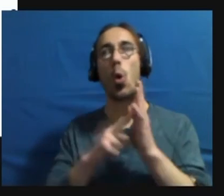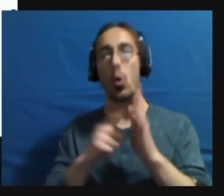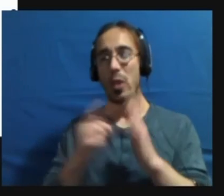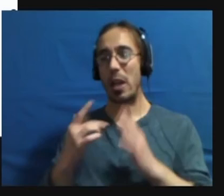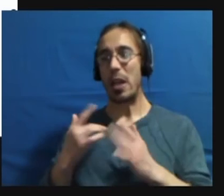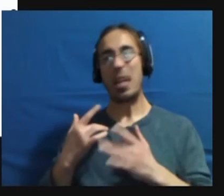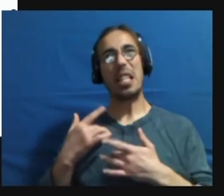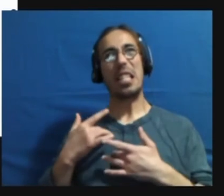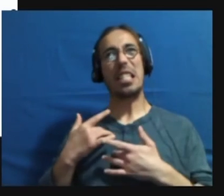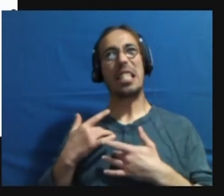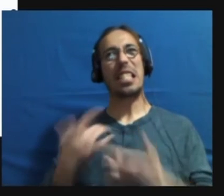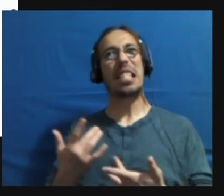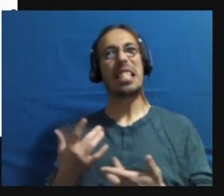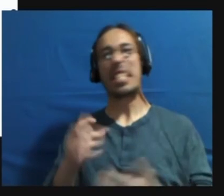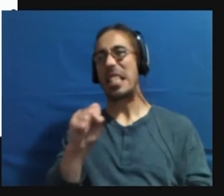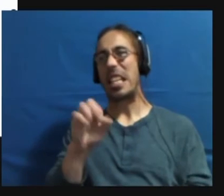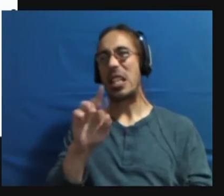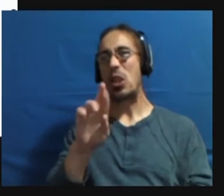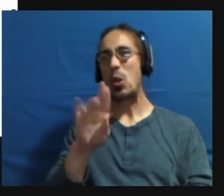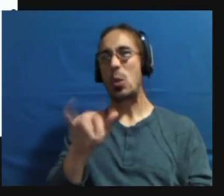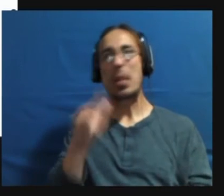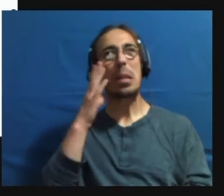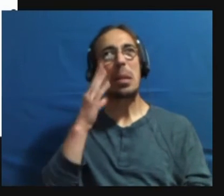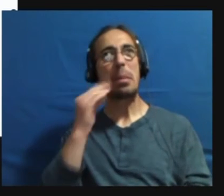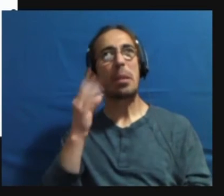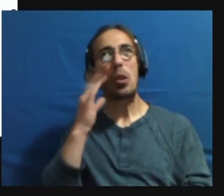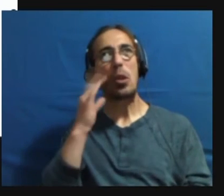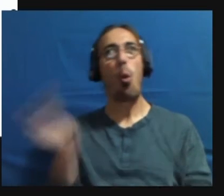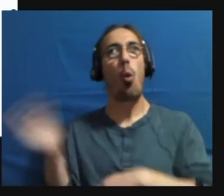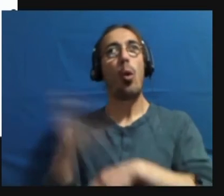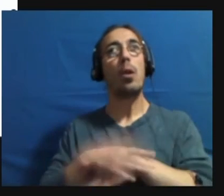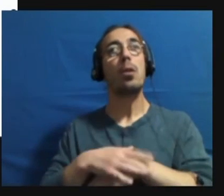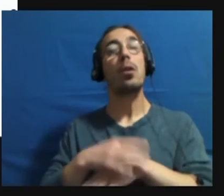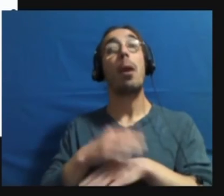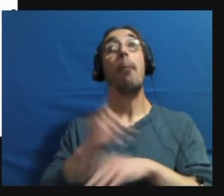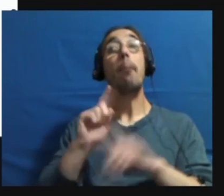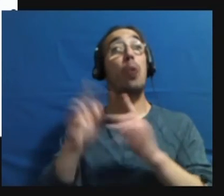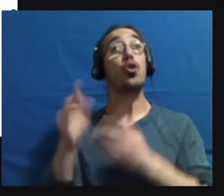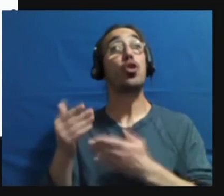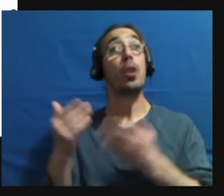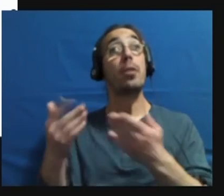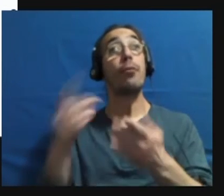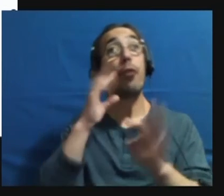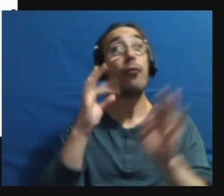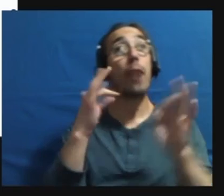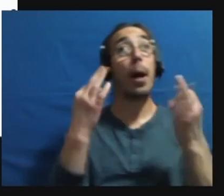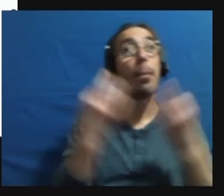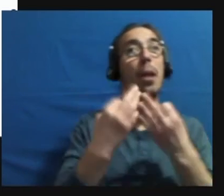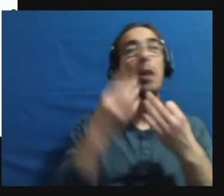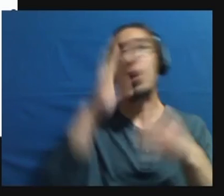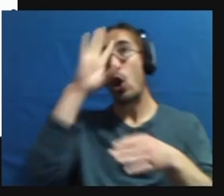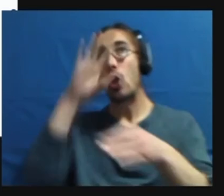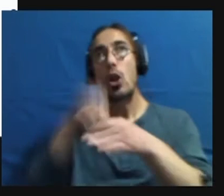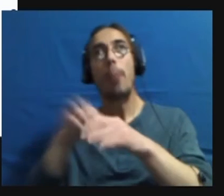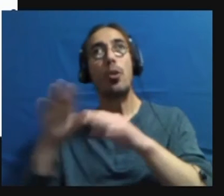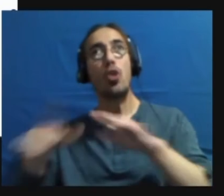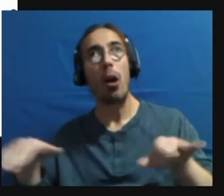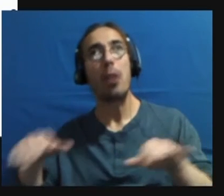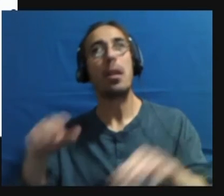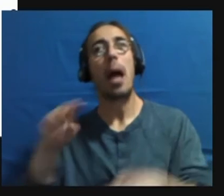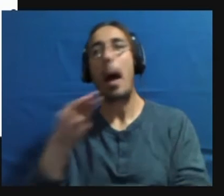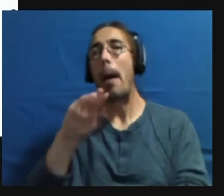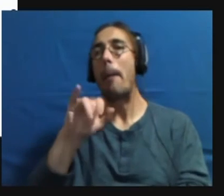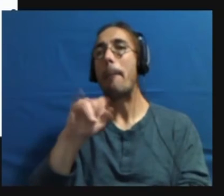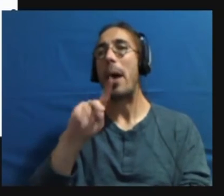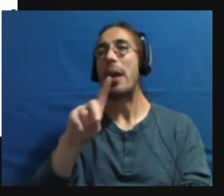our day. So I would recommend for families, not necessarily the autistic child, although mindfulness and